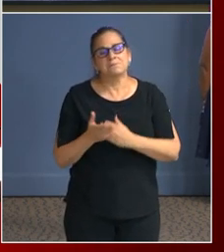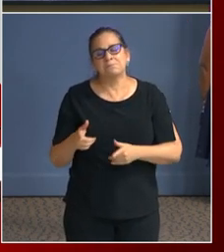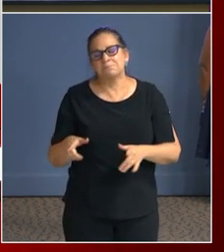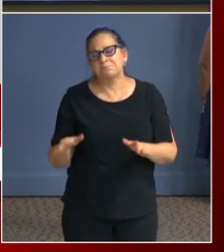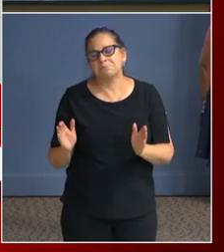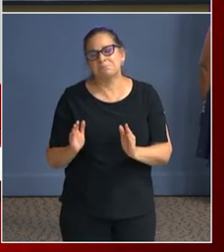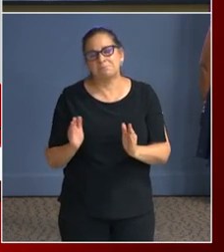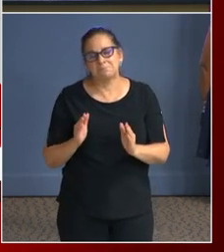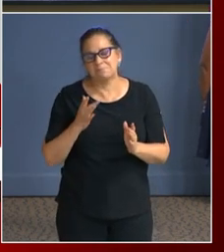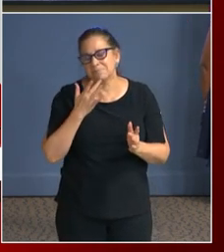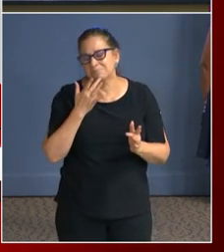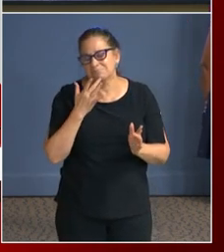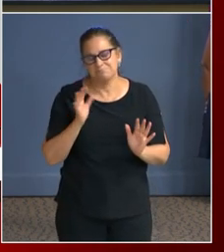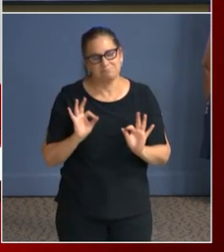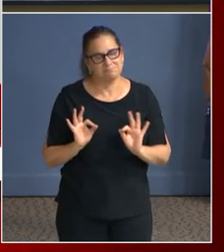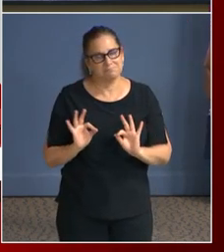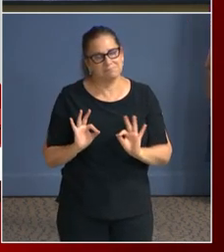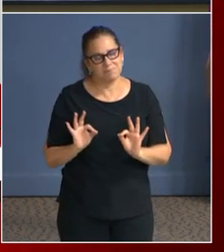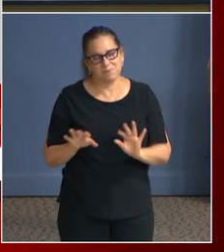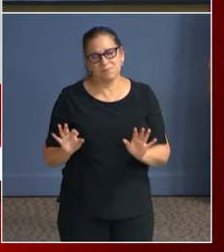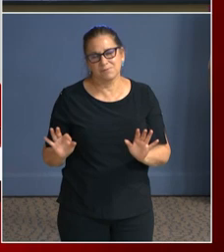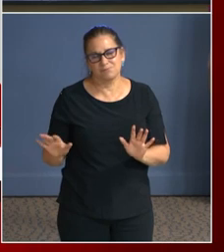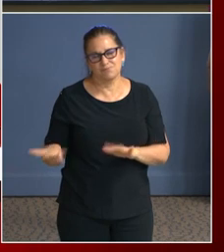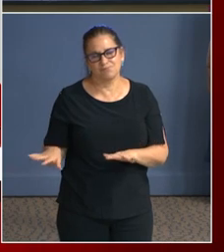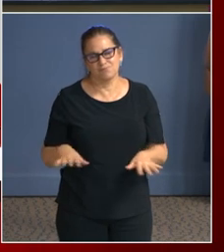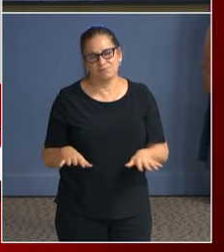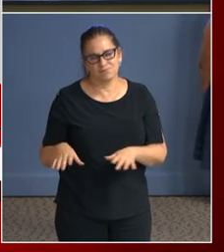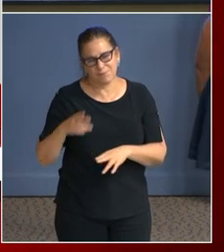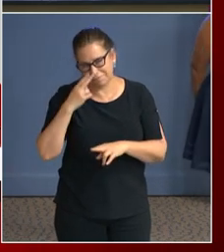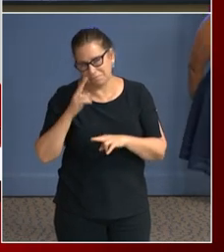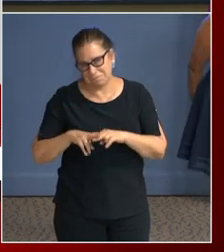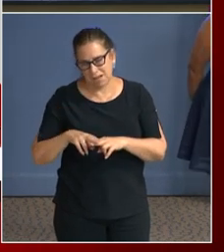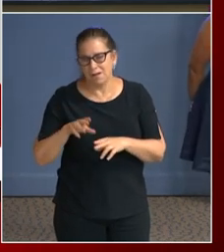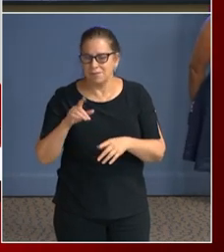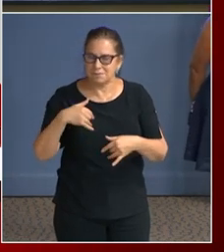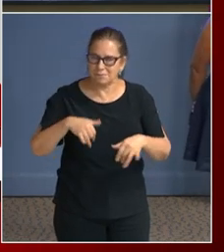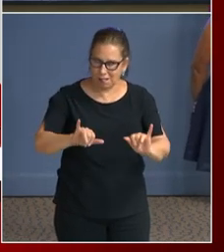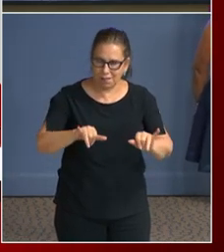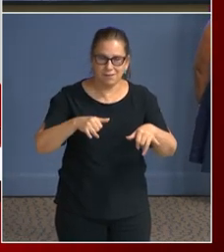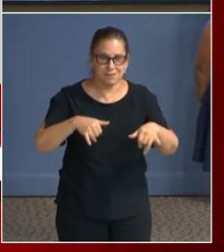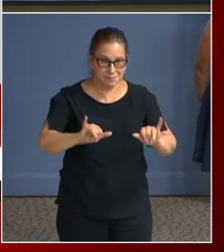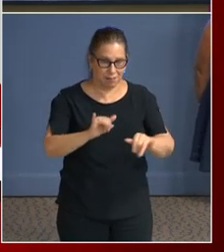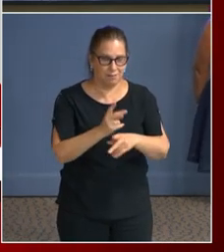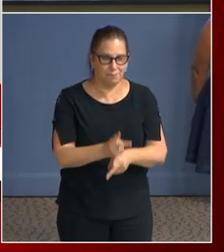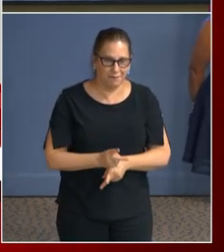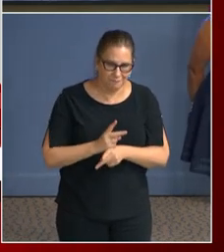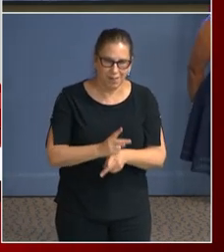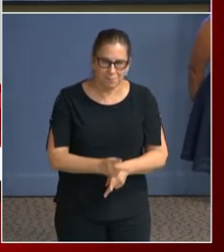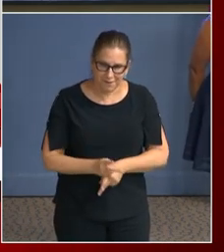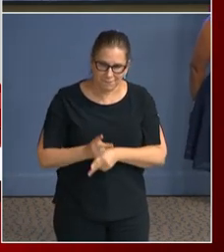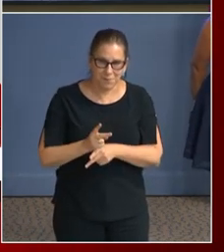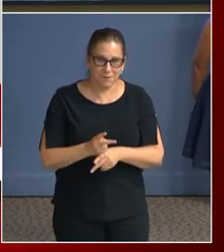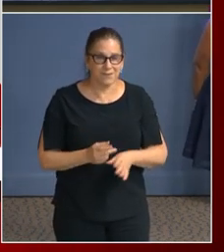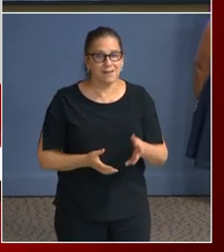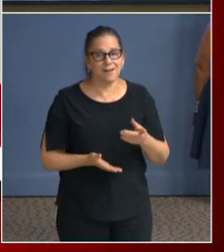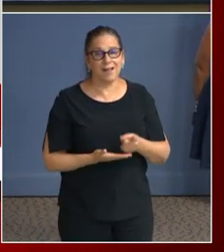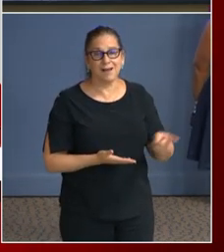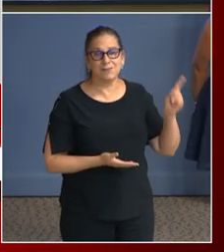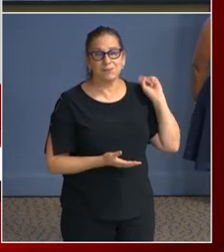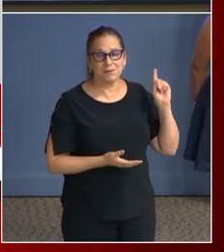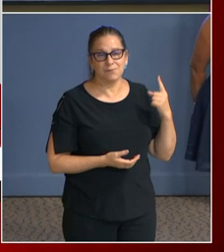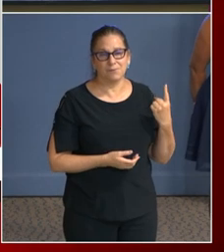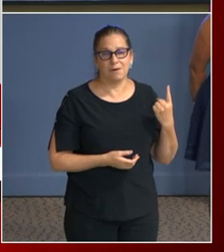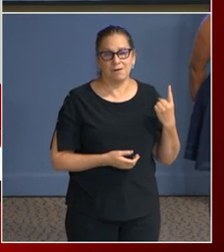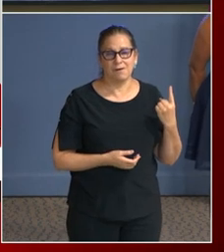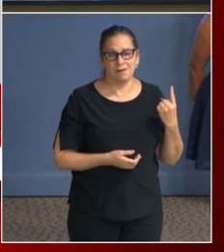of our children. Be careful, please. Last week, our members in the Fire Marshal's